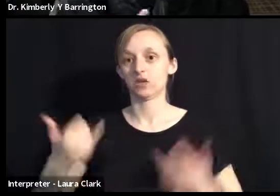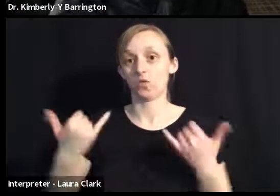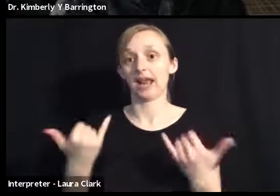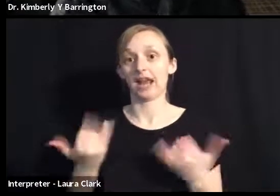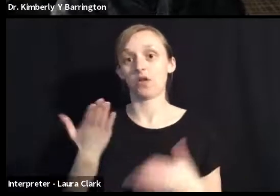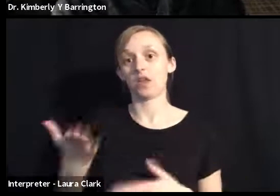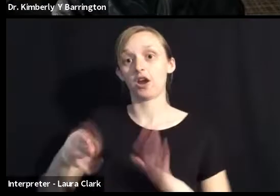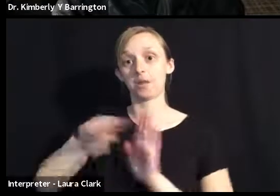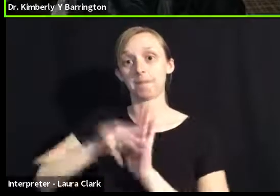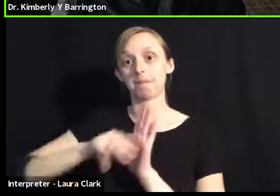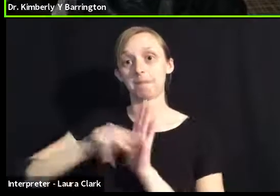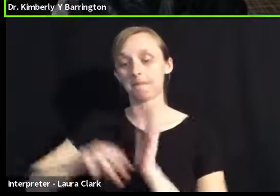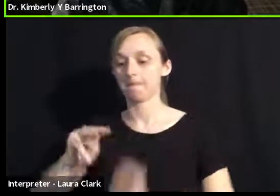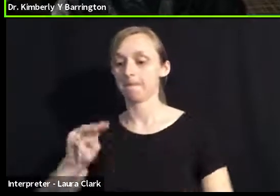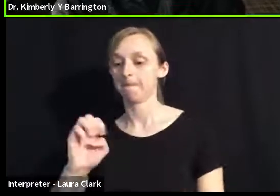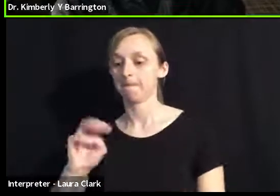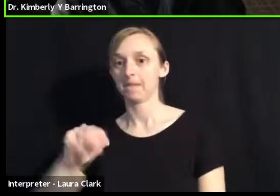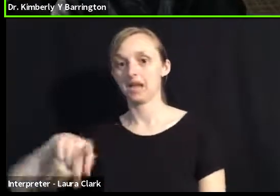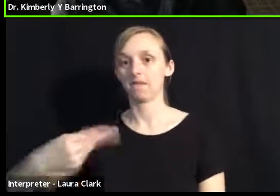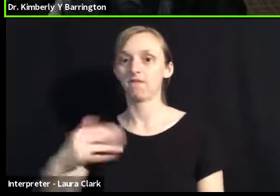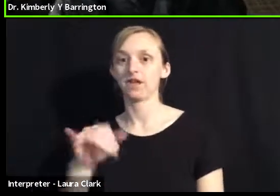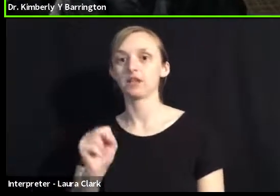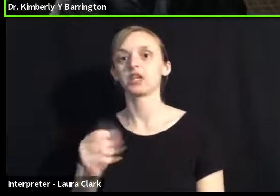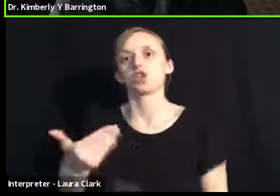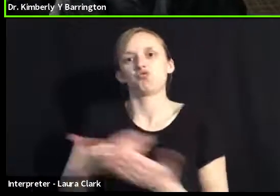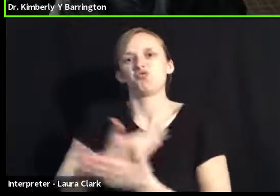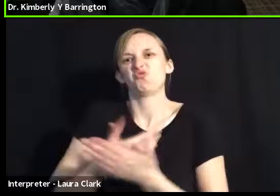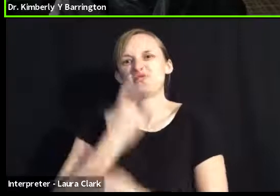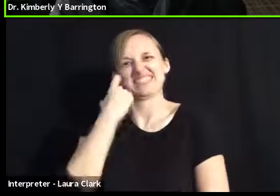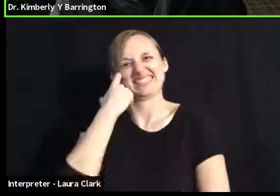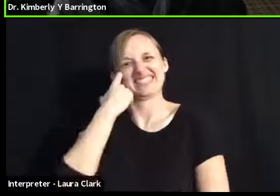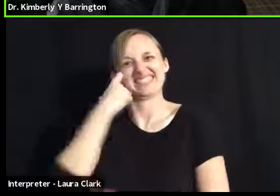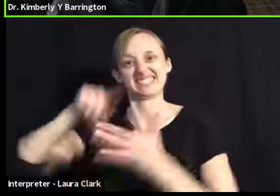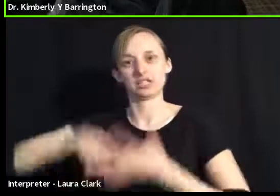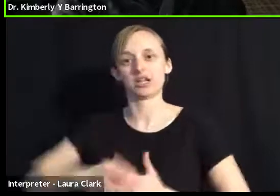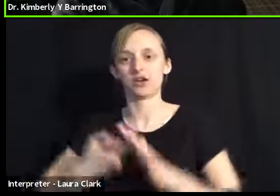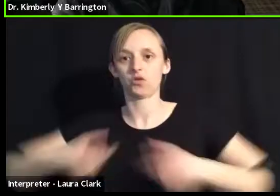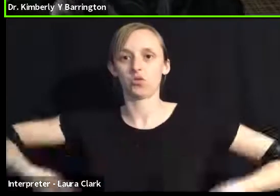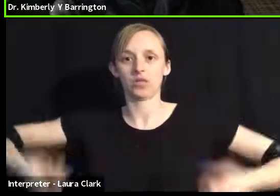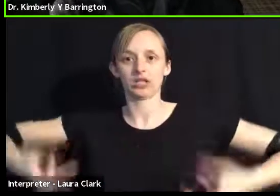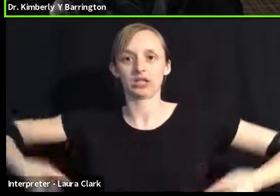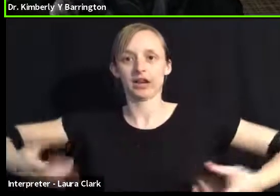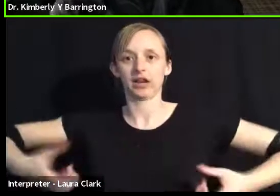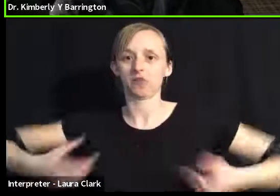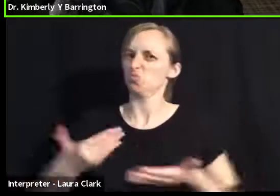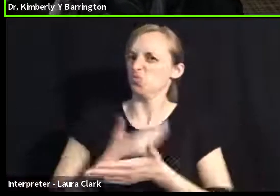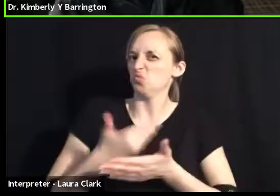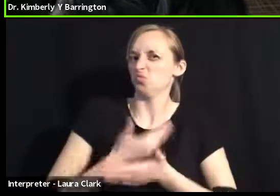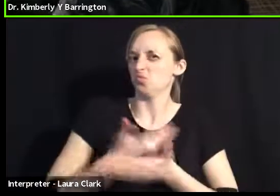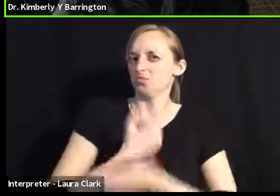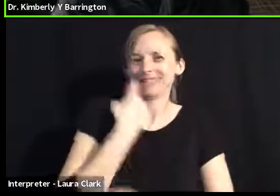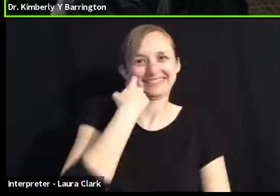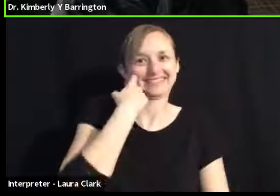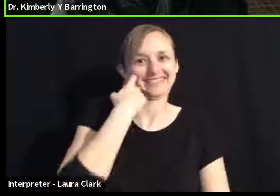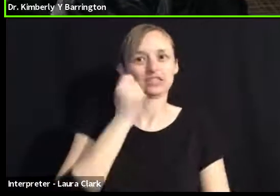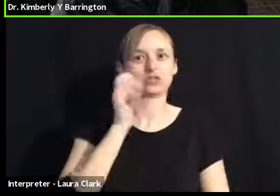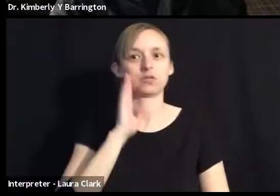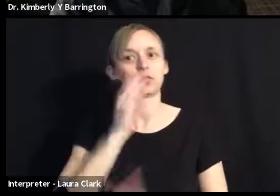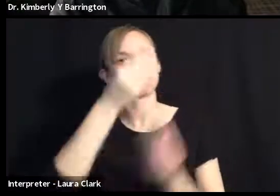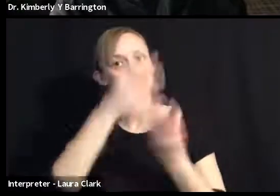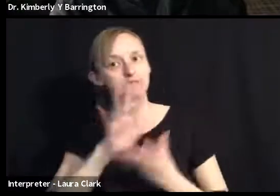new guys in the wheelchair. Yes, she is. So we're getting ready to hear a little bit about her